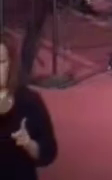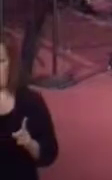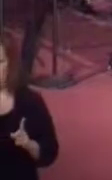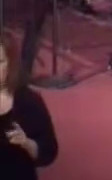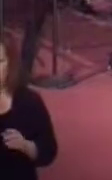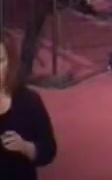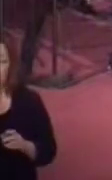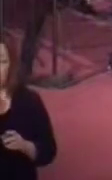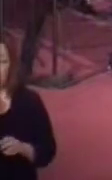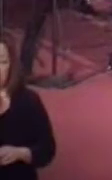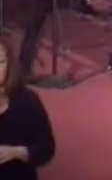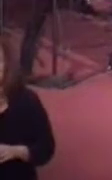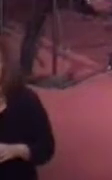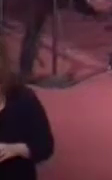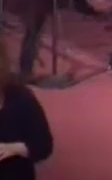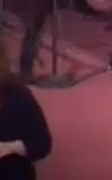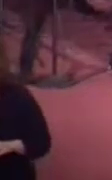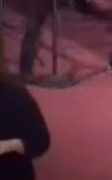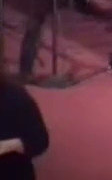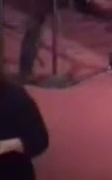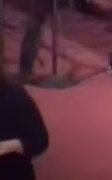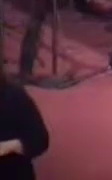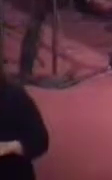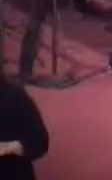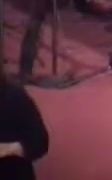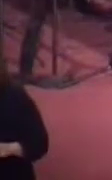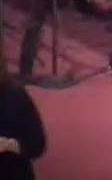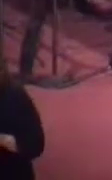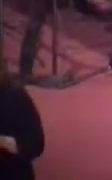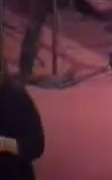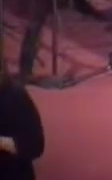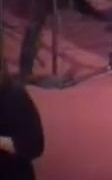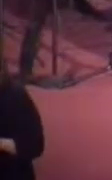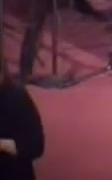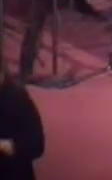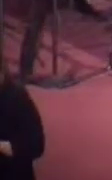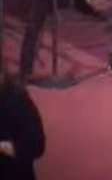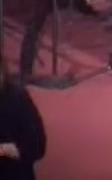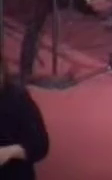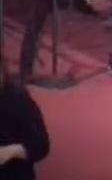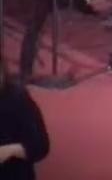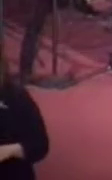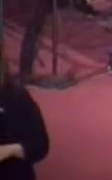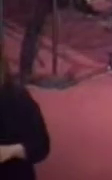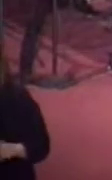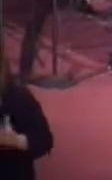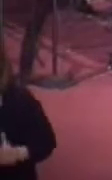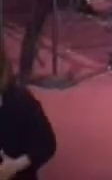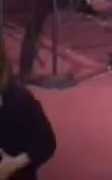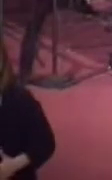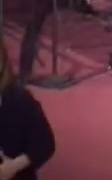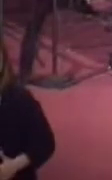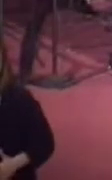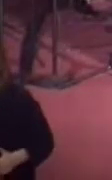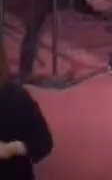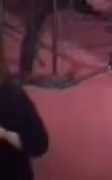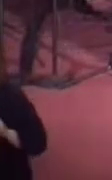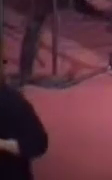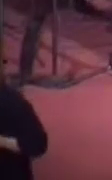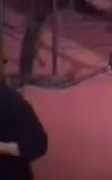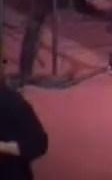false accusations. Christians can become misrepresented by false Christianity and people who don't really practice